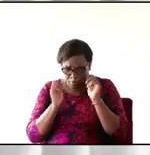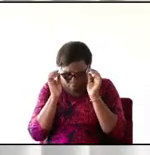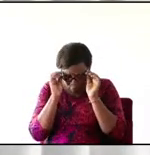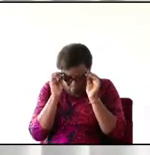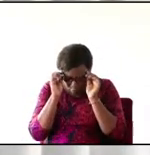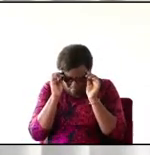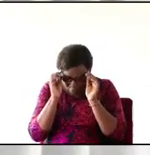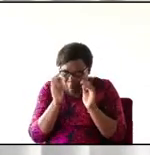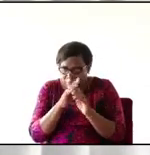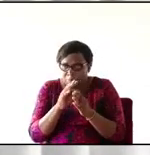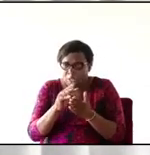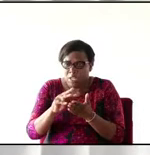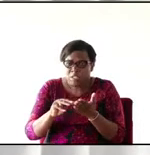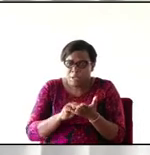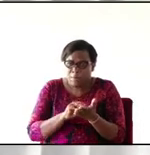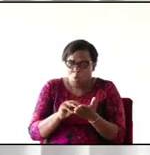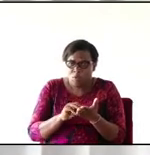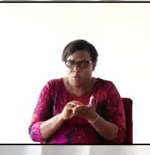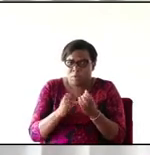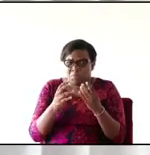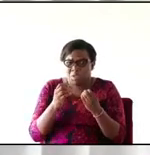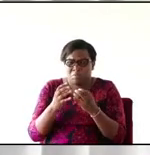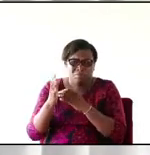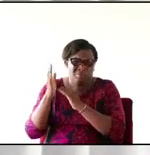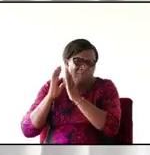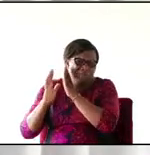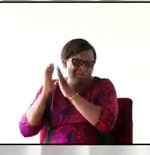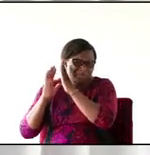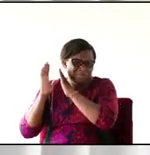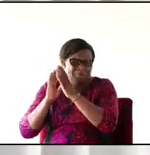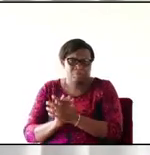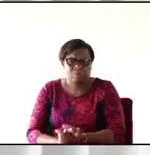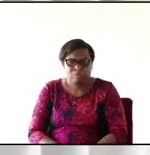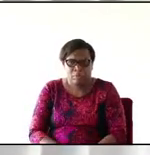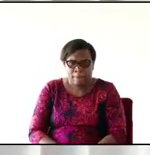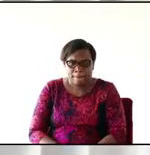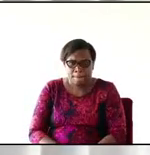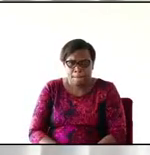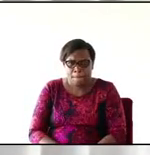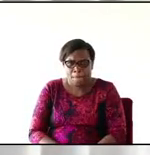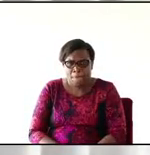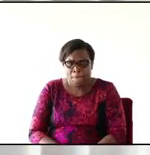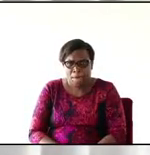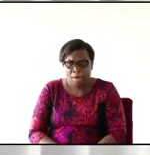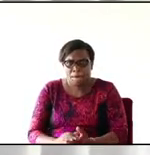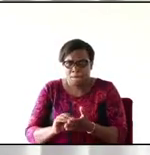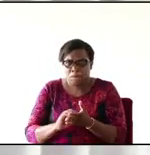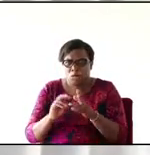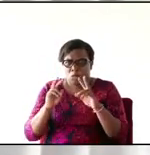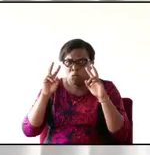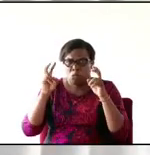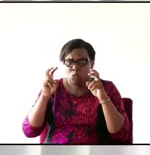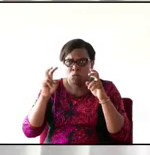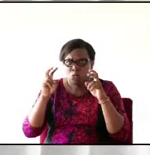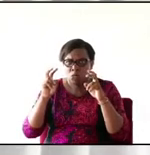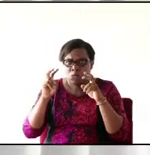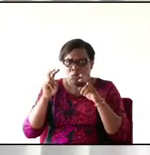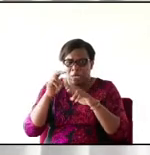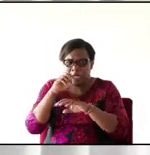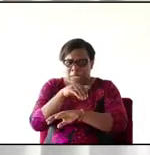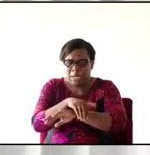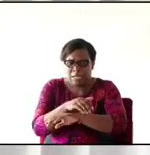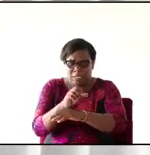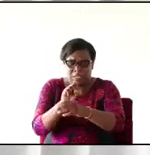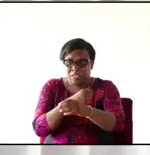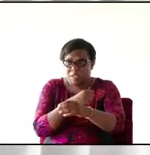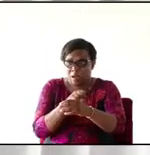There is a movie I watched many, many years ago. Those of you who come from the old Youth for Christ days, there was a movie called Night Song. I have never forgotten